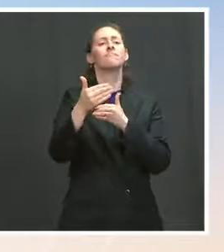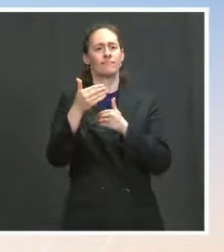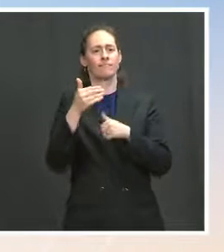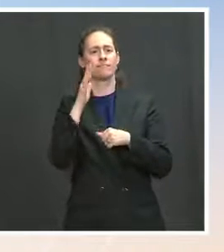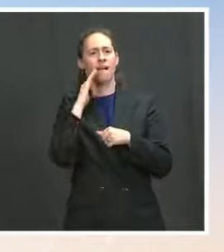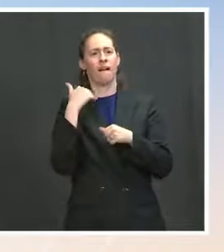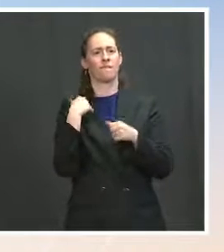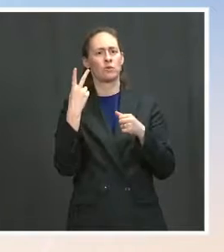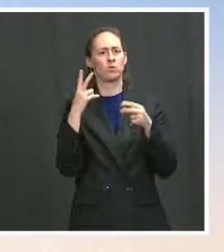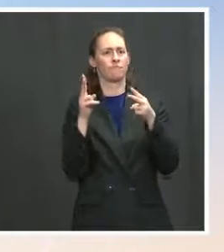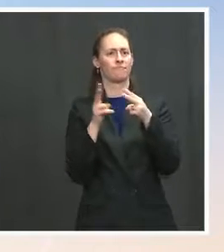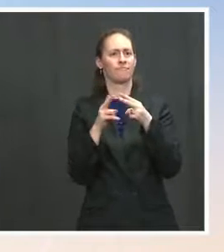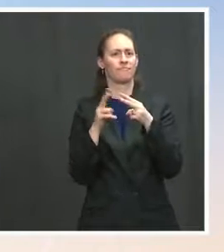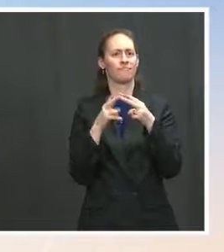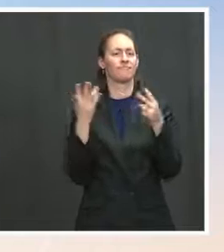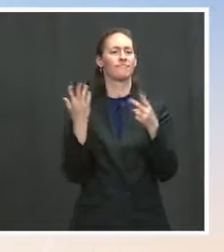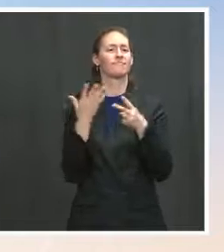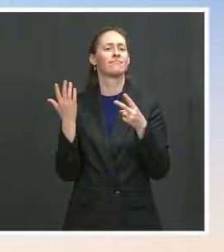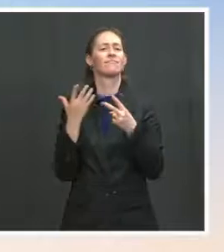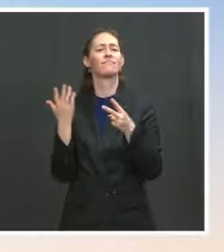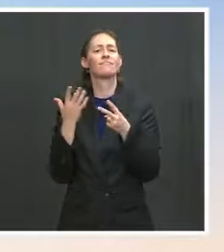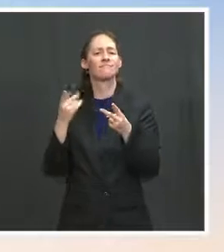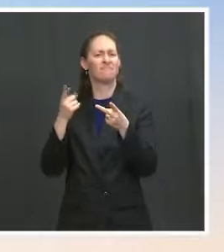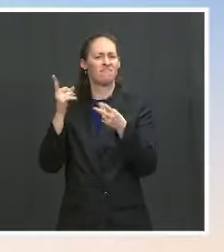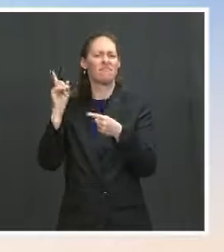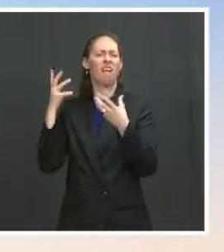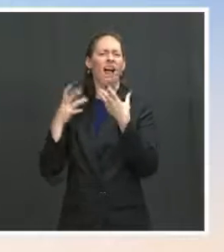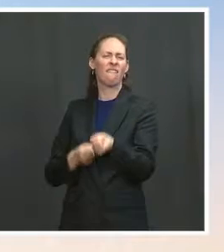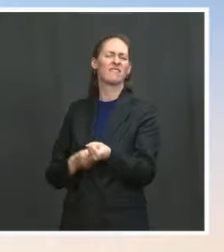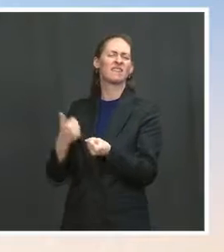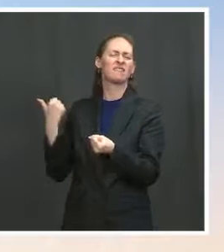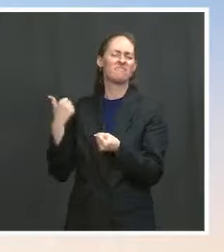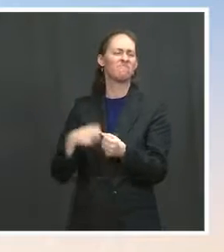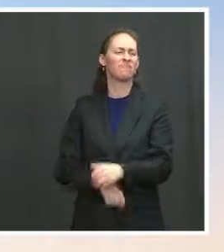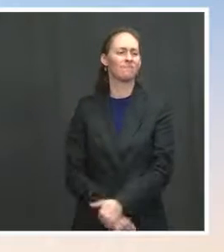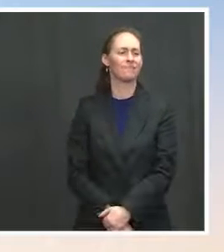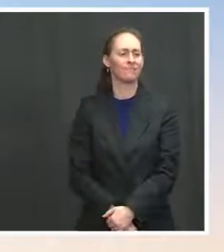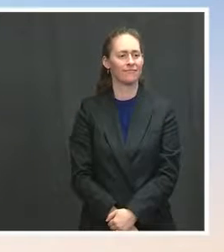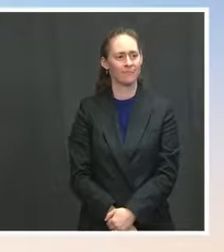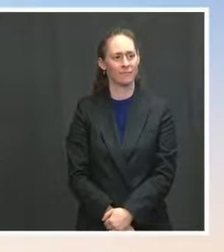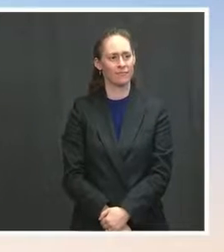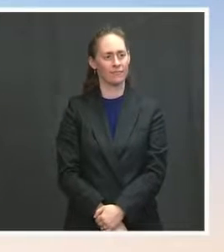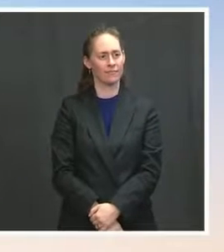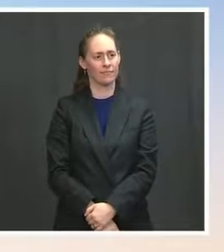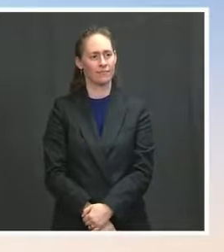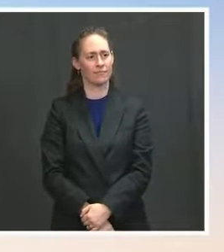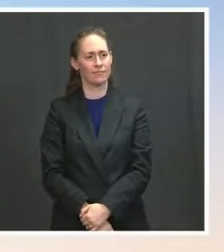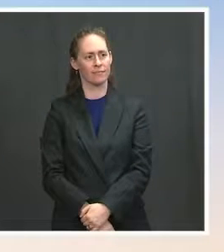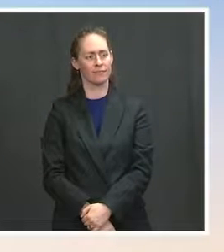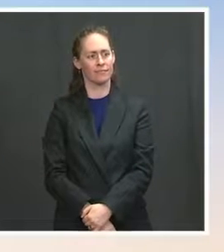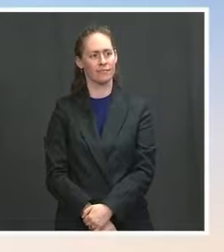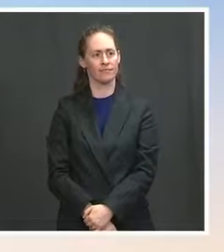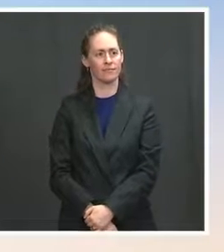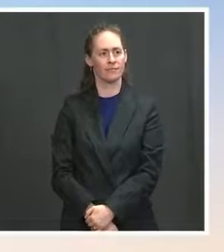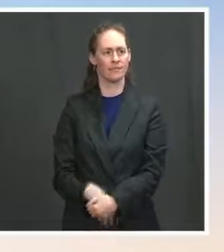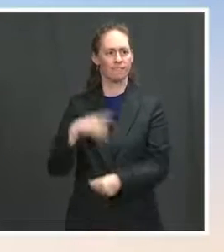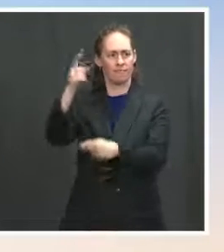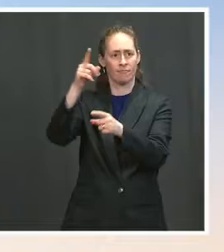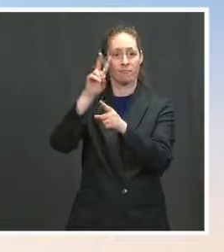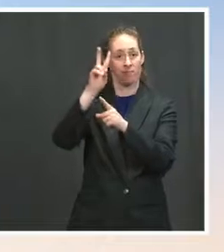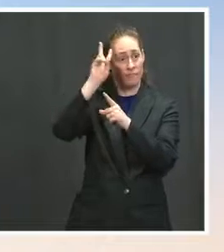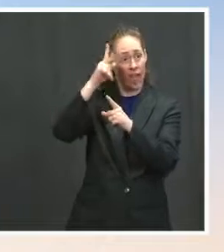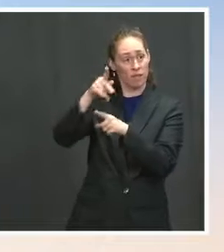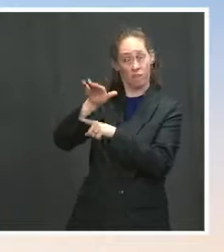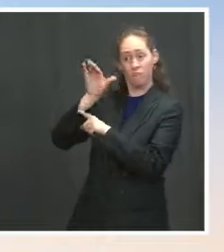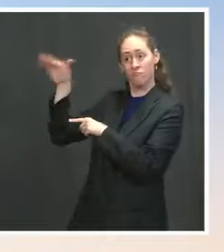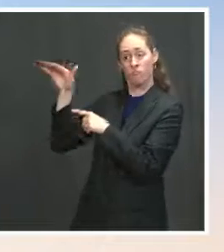in her ability to lead. You said earlier that Harris had asked to take on this issue of voting rights. Is that how her portfolio's been determined? Has she been the one